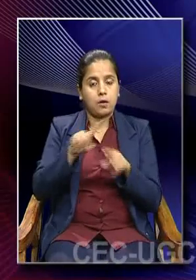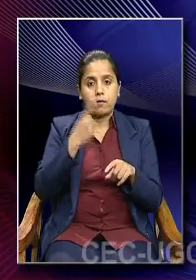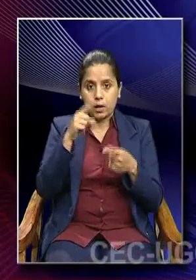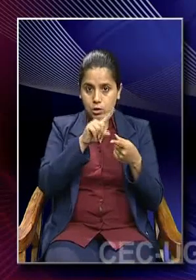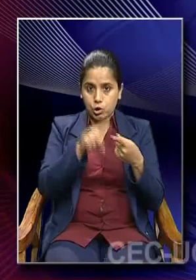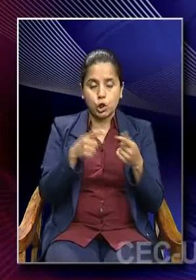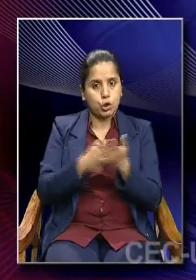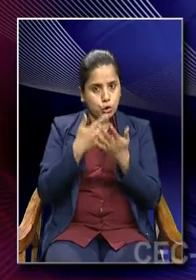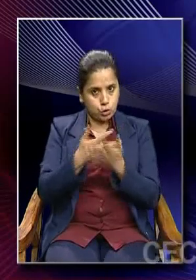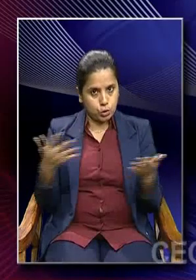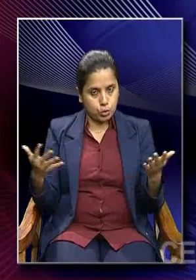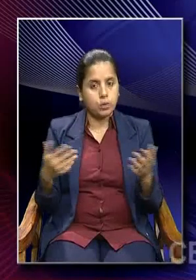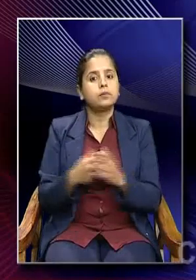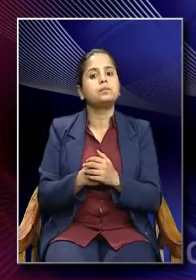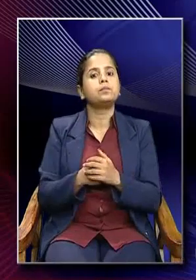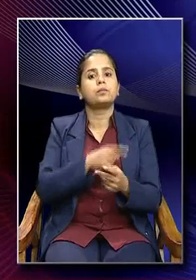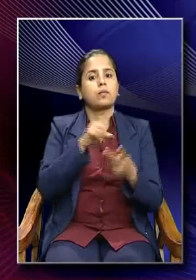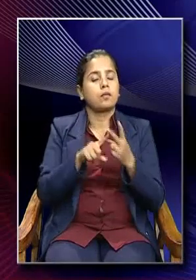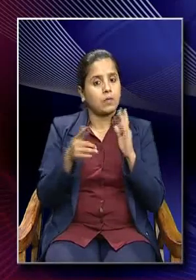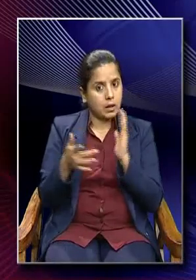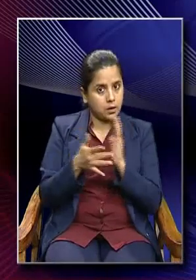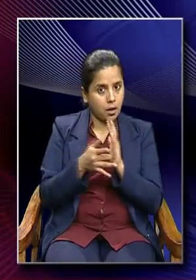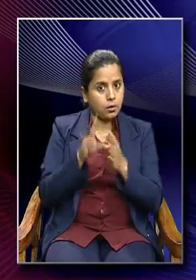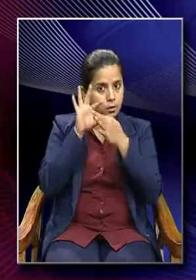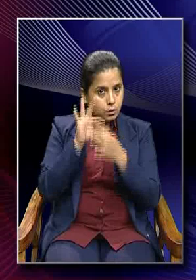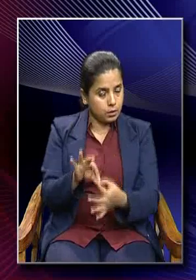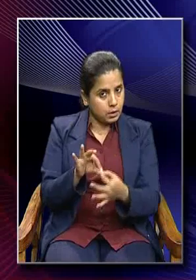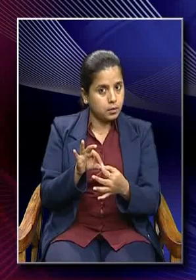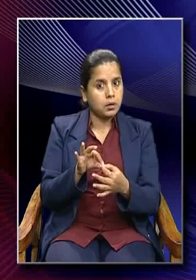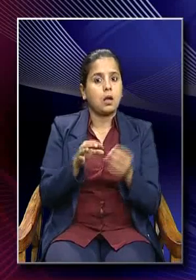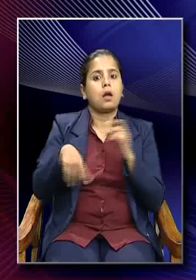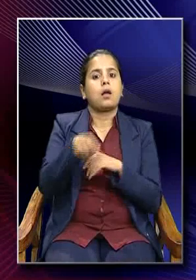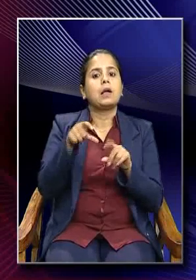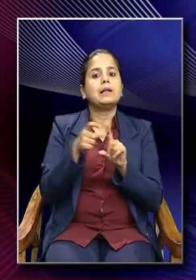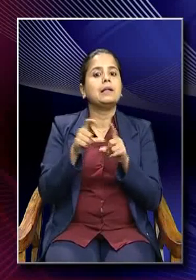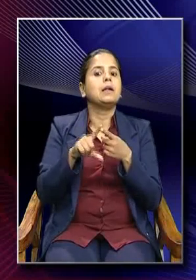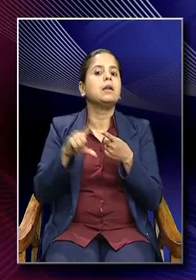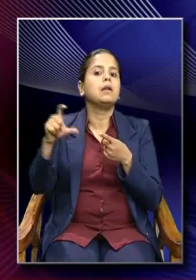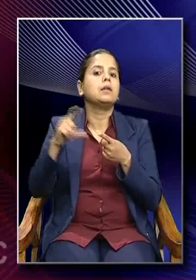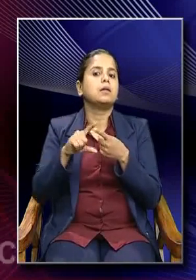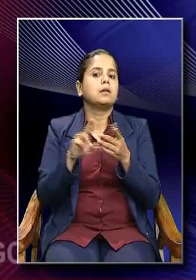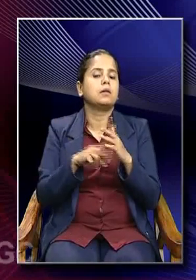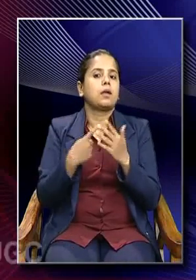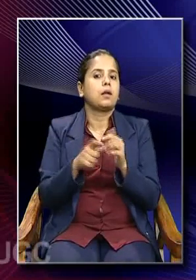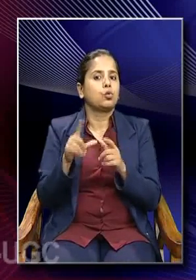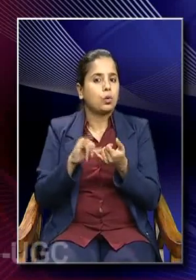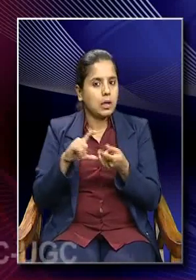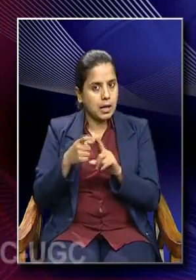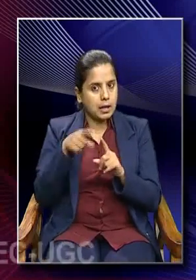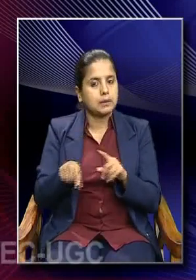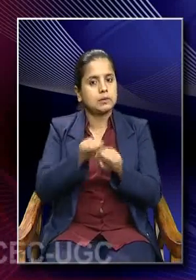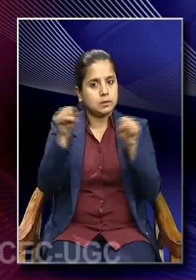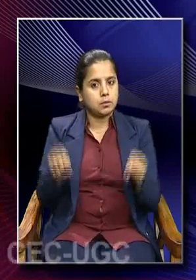then the technology associated with the decentralized system, then the expertise, and